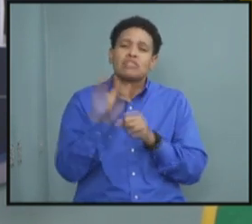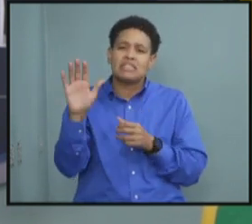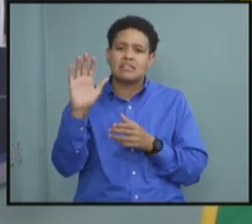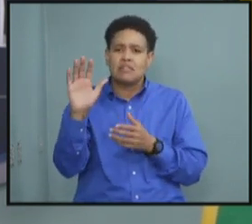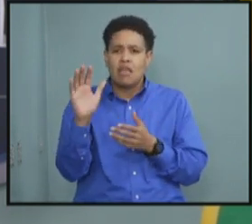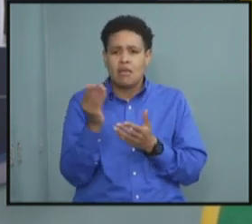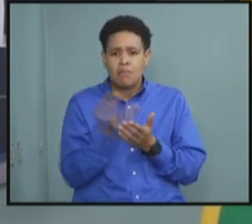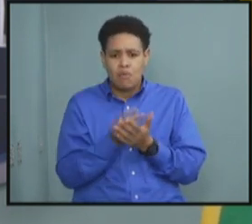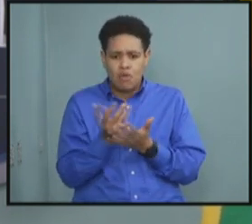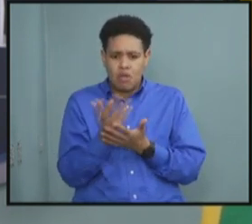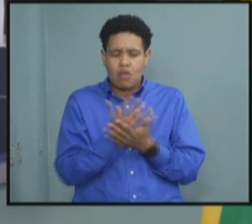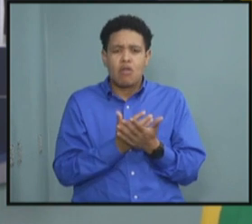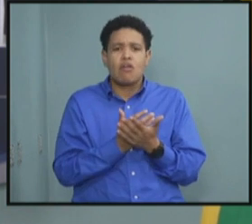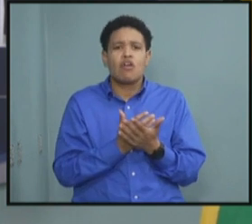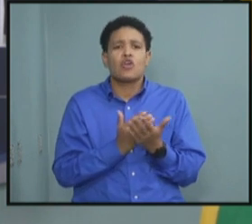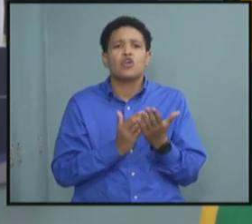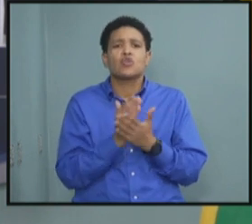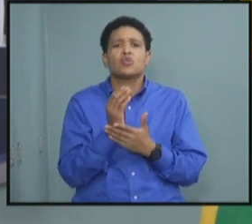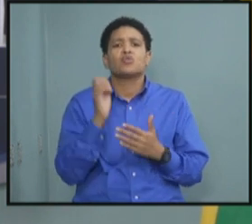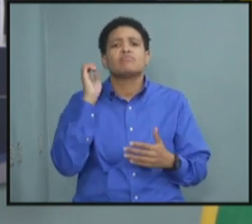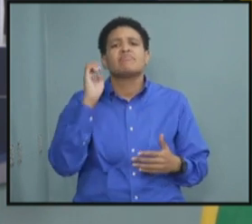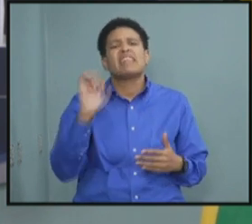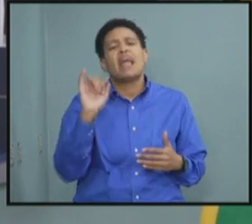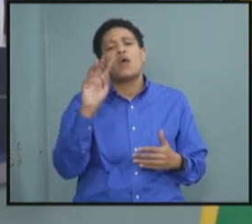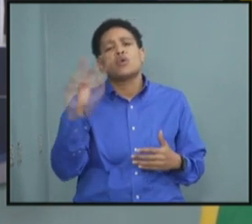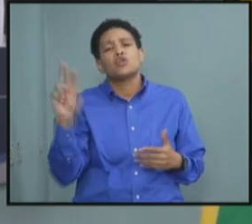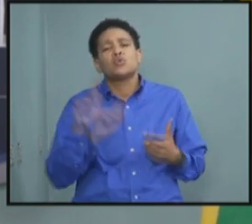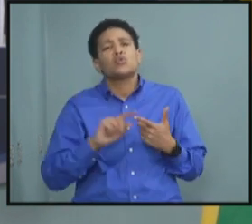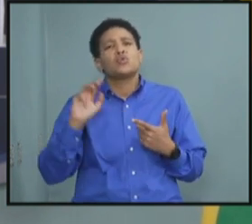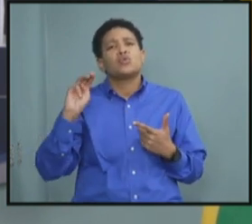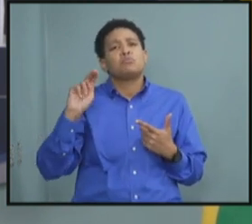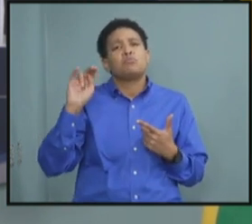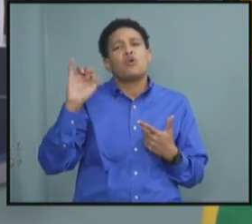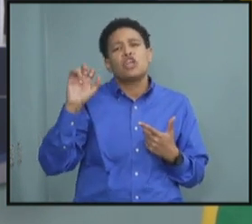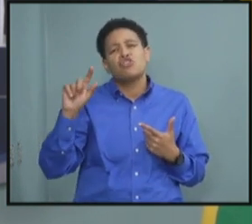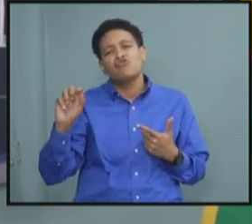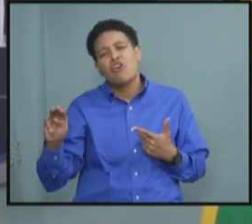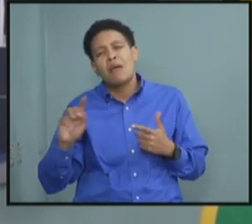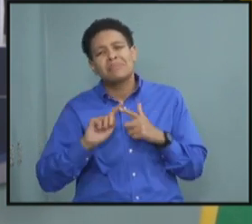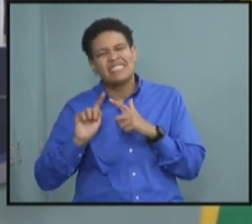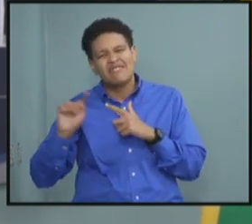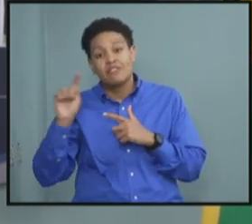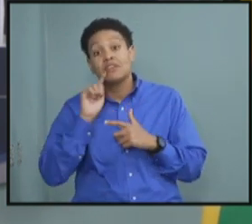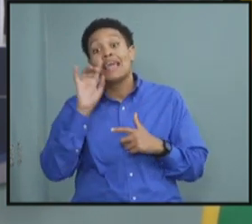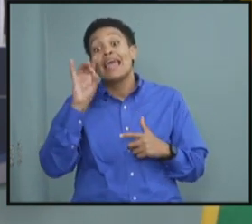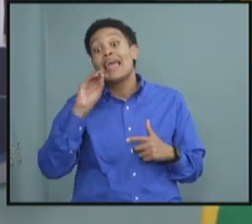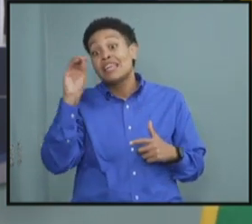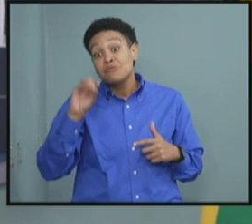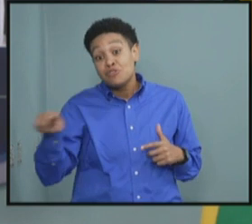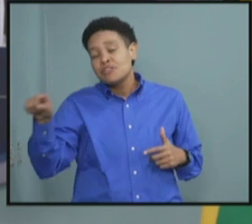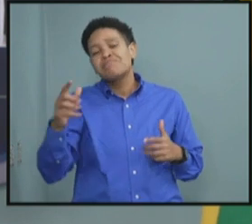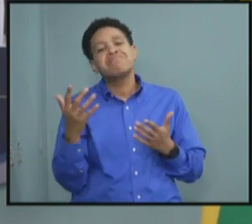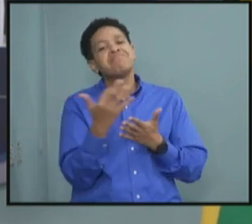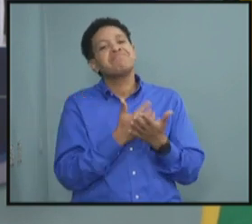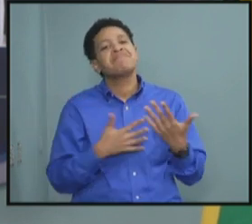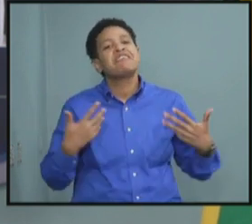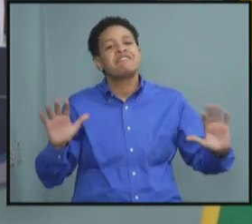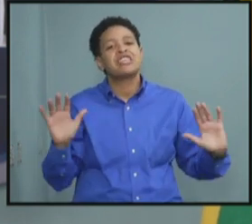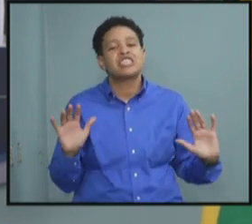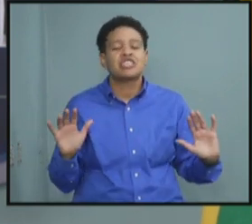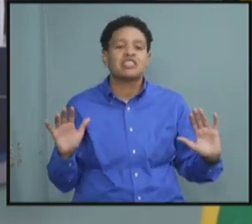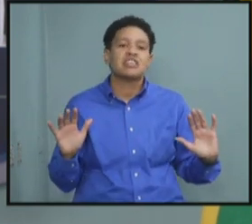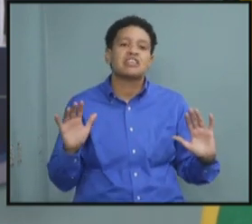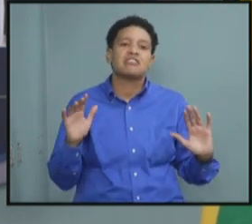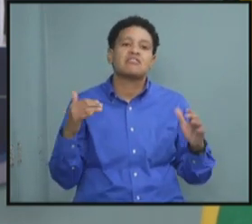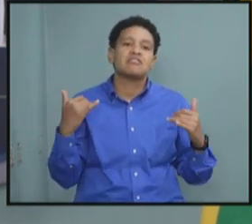compassionate grant by way of remittance company, approximately 80% of them have collected those grants as